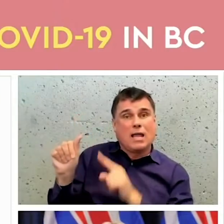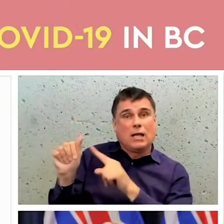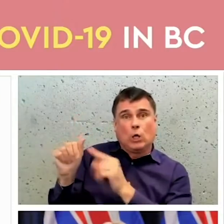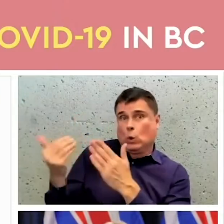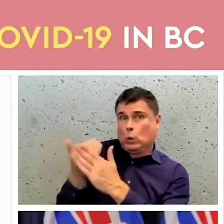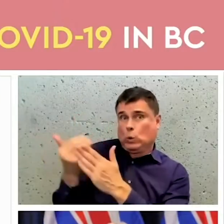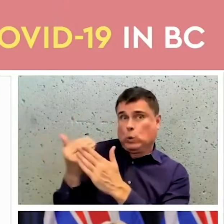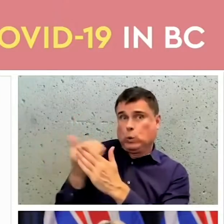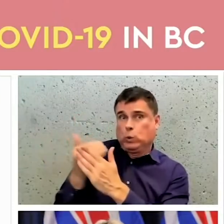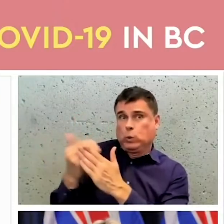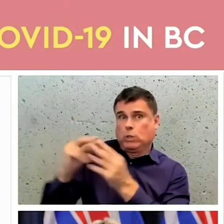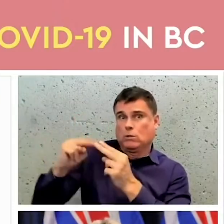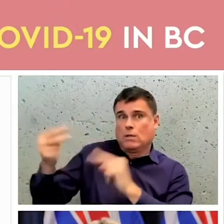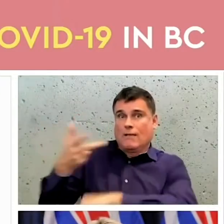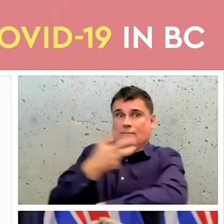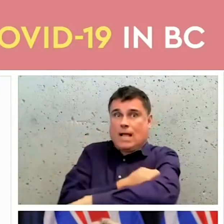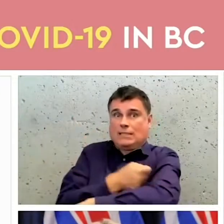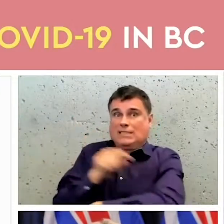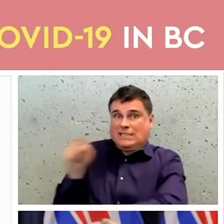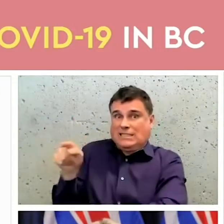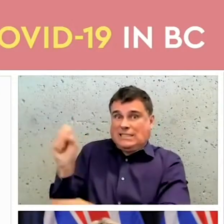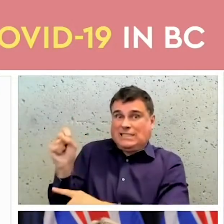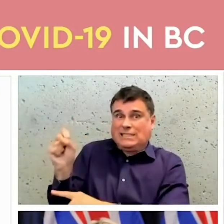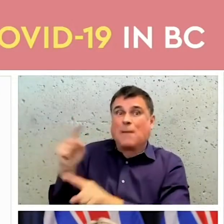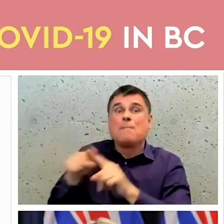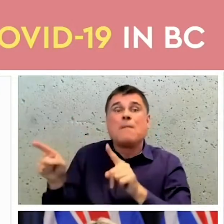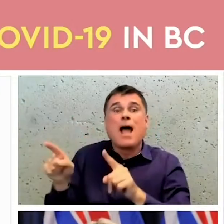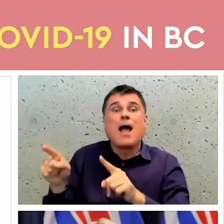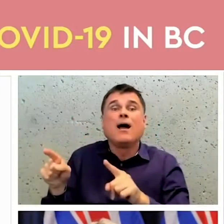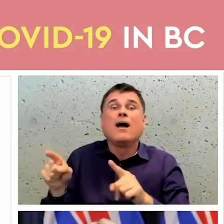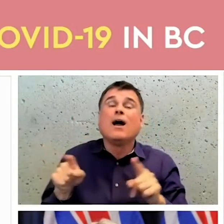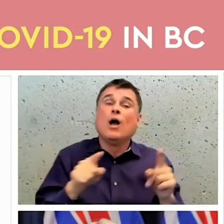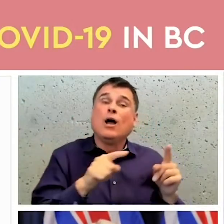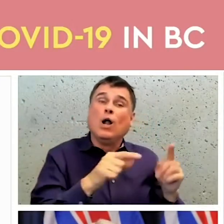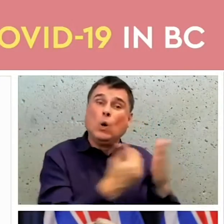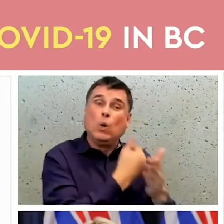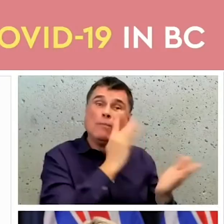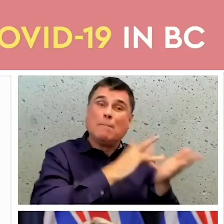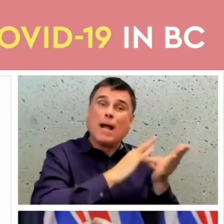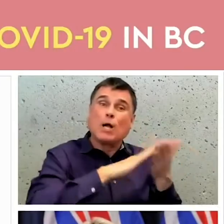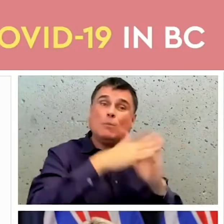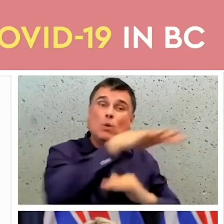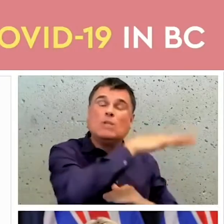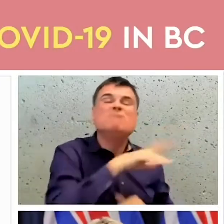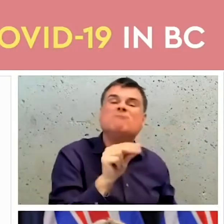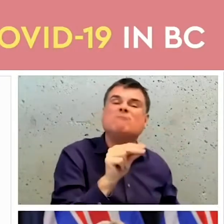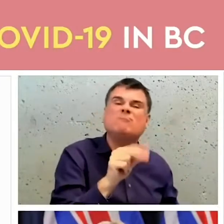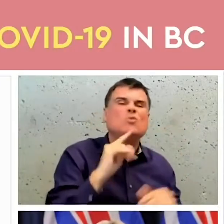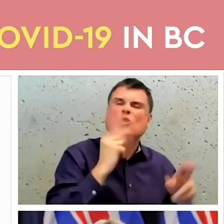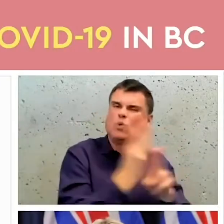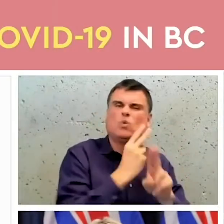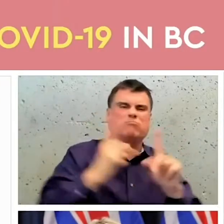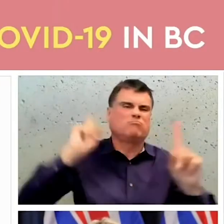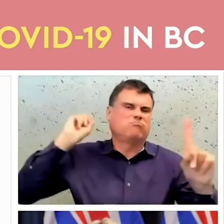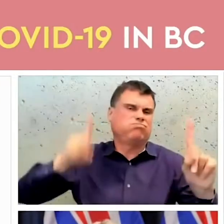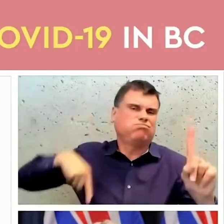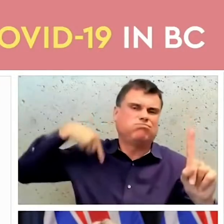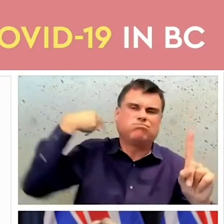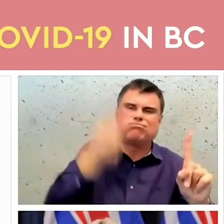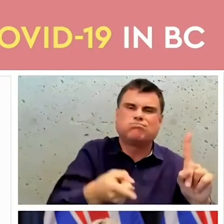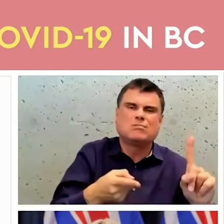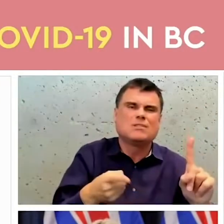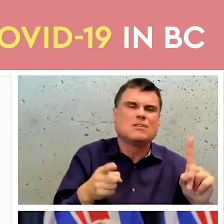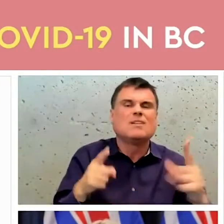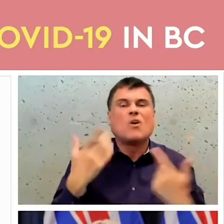for specific treatments, for things like cancer treatments. They've been used to try and develop influenza vaccines,